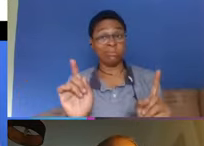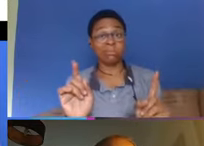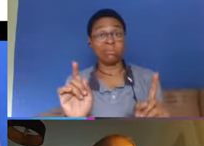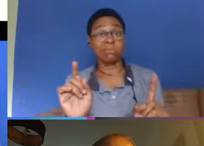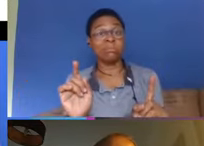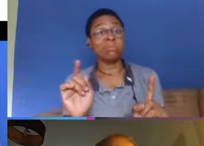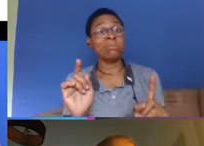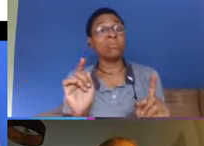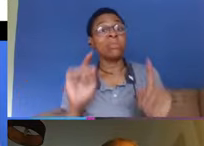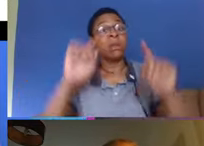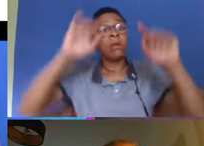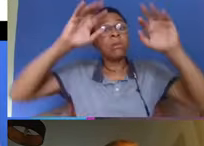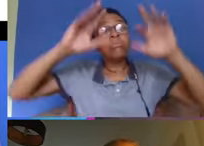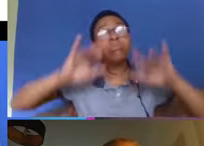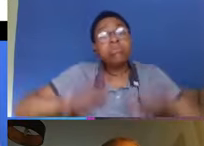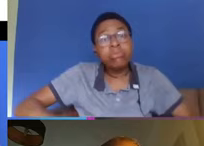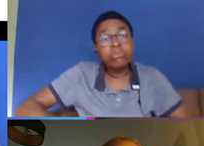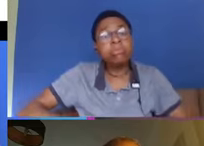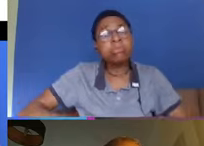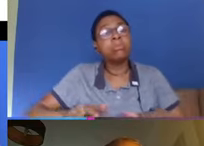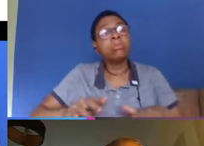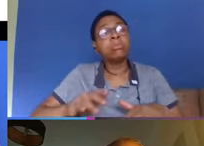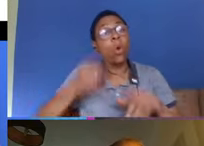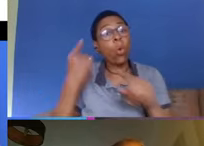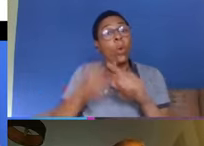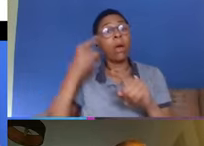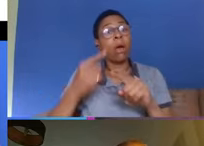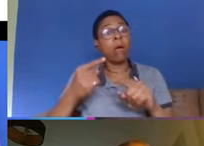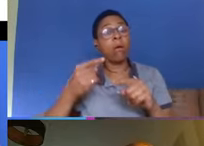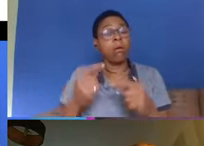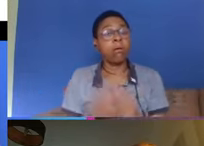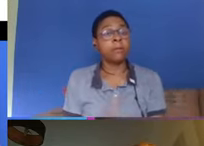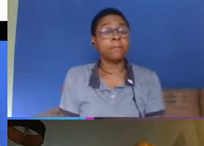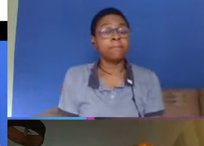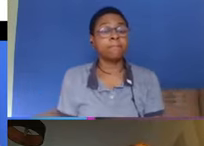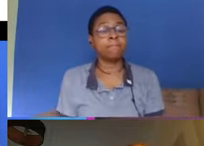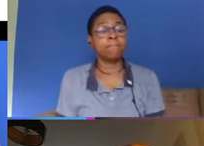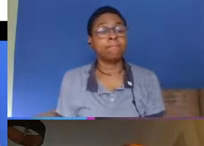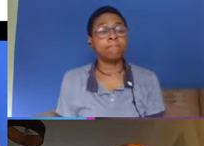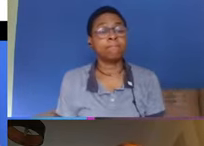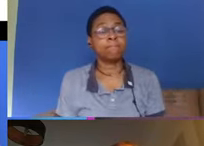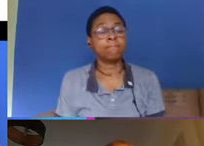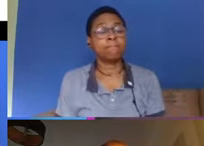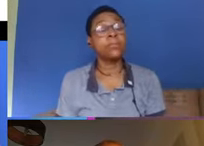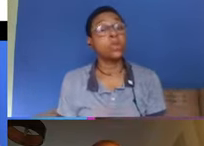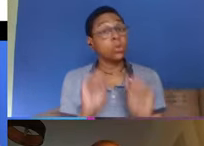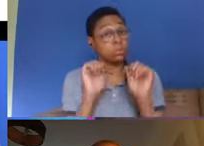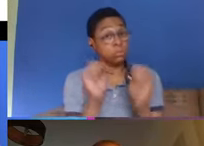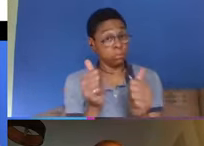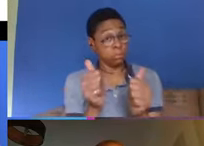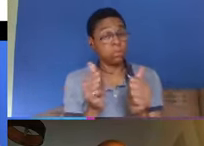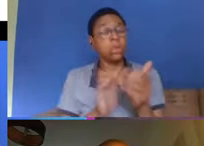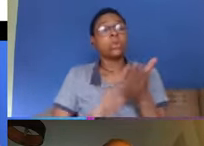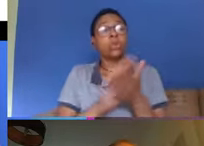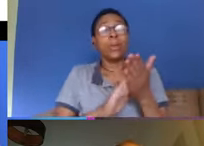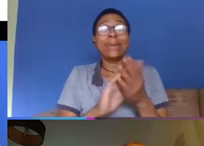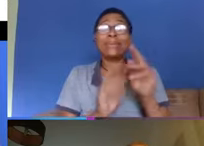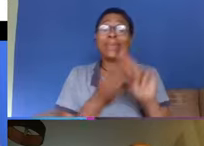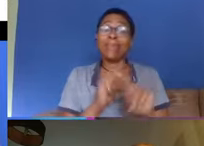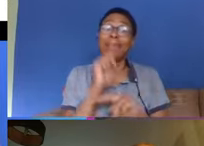greater dispersal of any droplets. So it's okay if that ventilation is the outside,